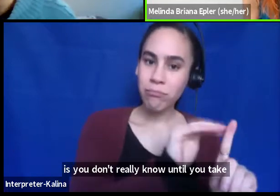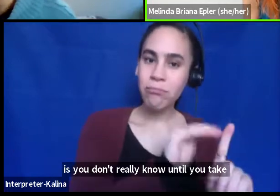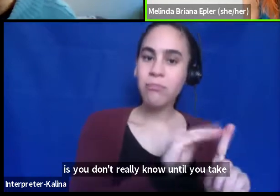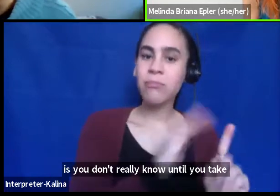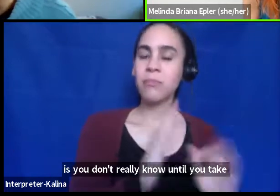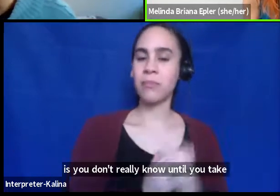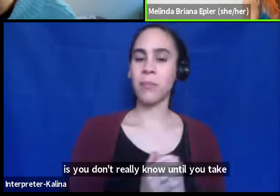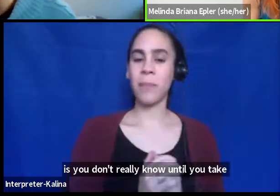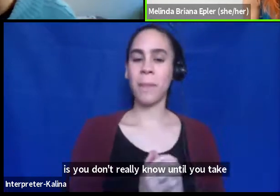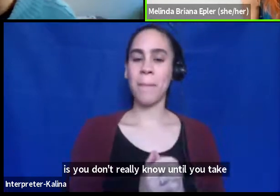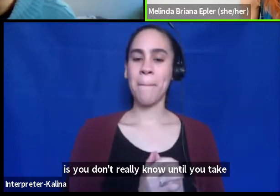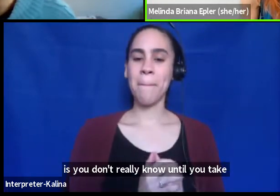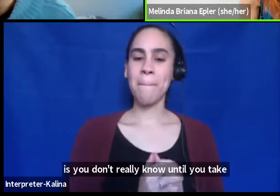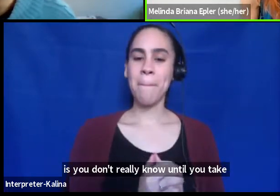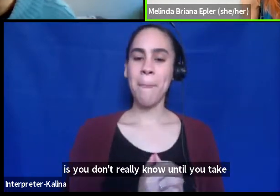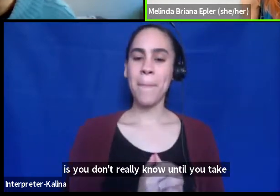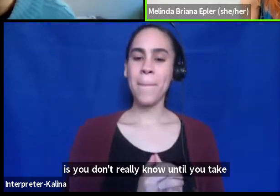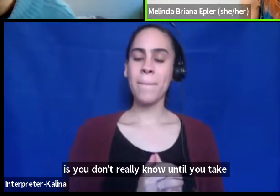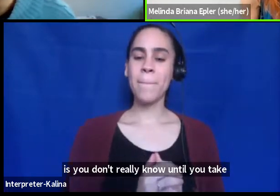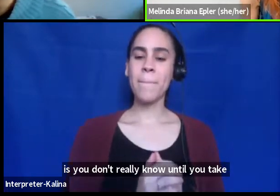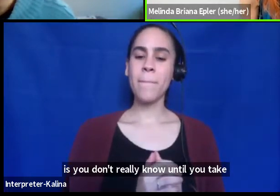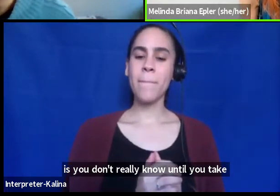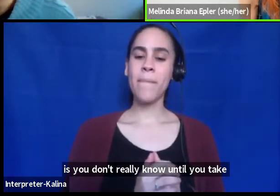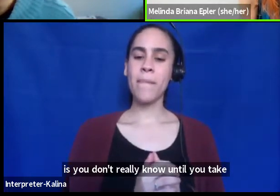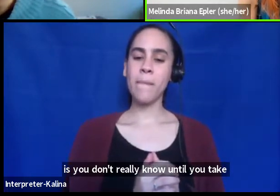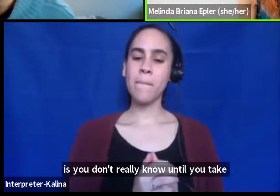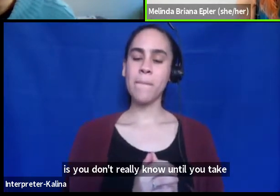someone. Yeah.